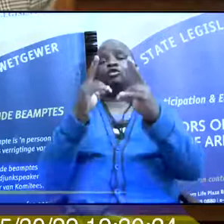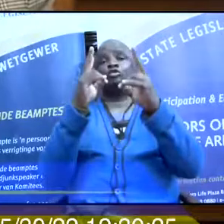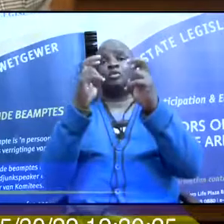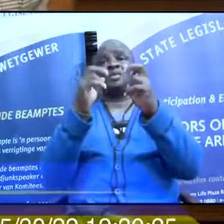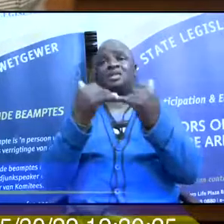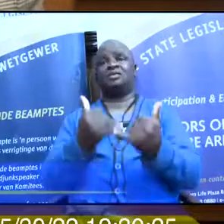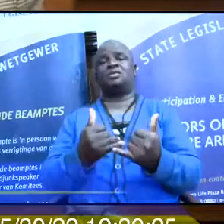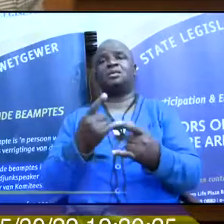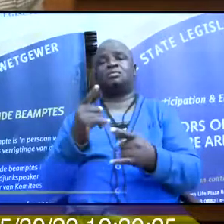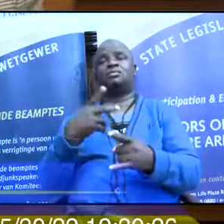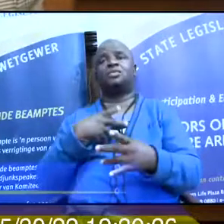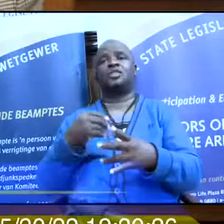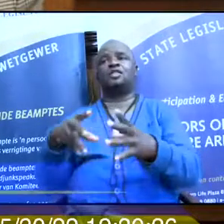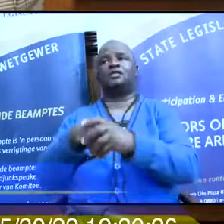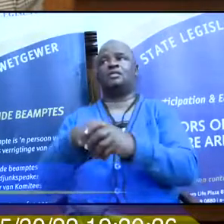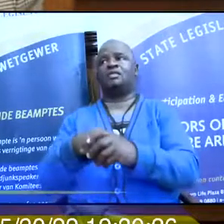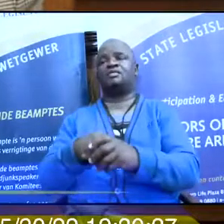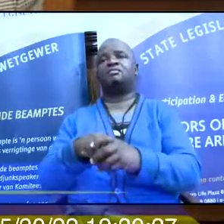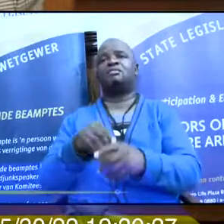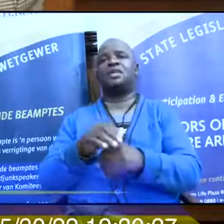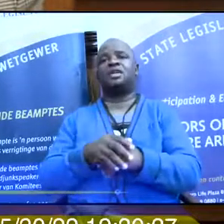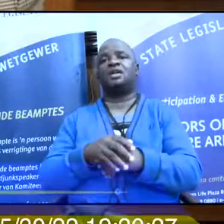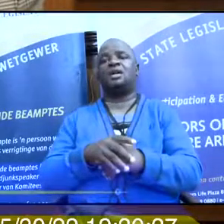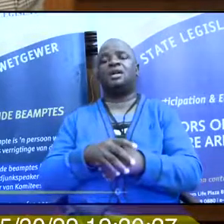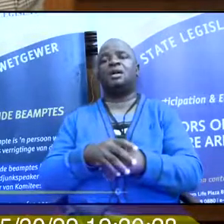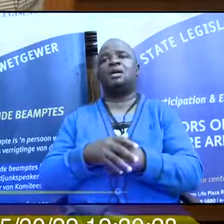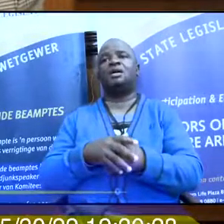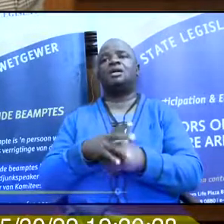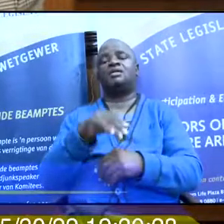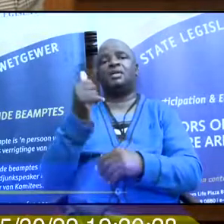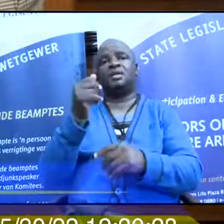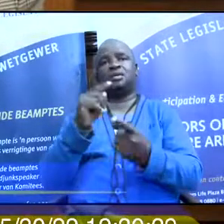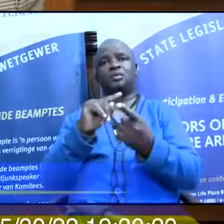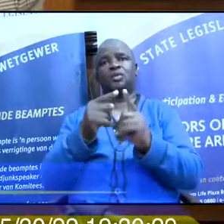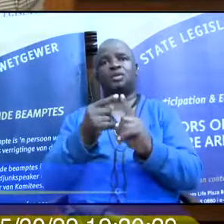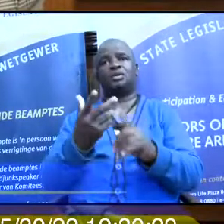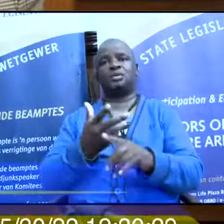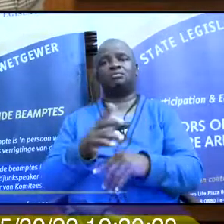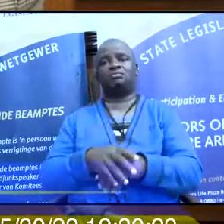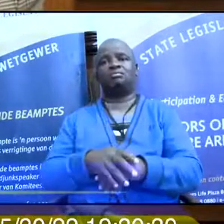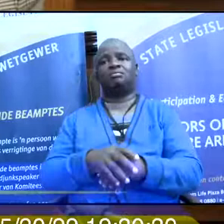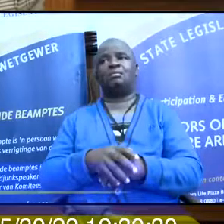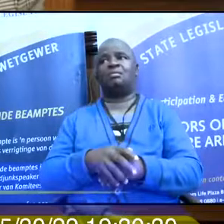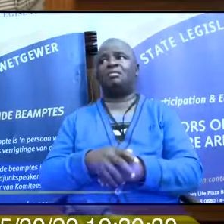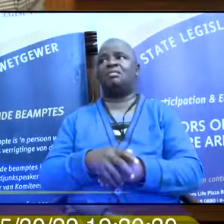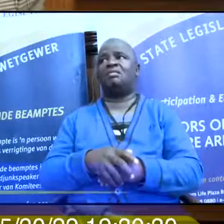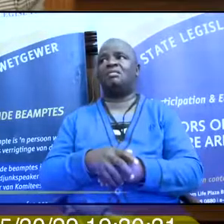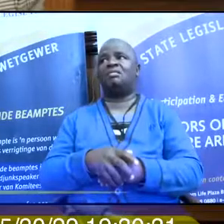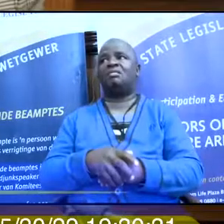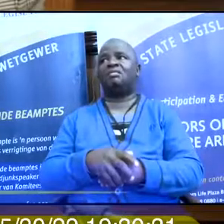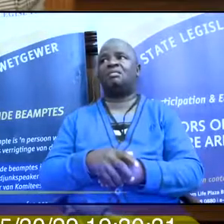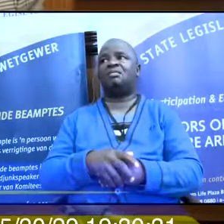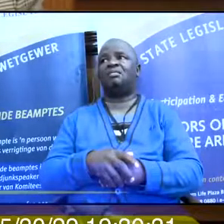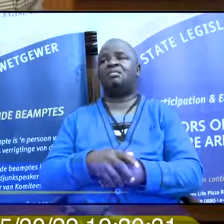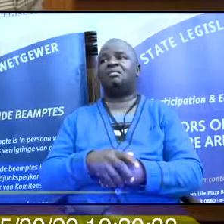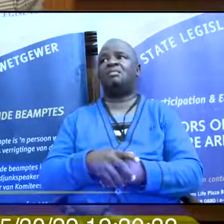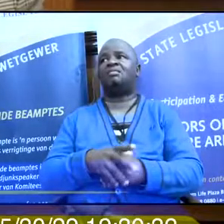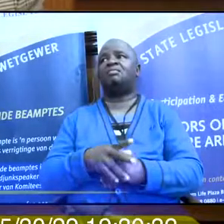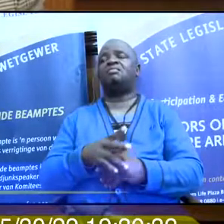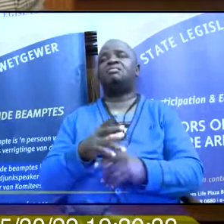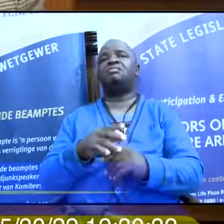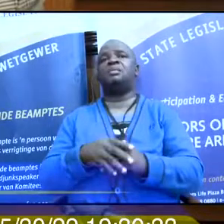today the first point that we wish to make is to to this meeting is it relates to the